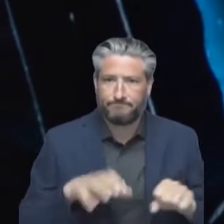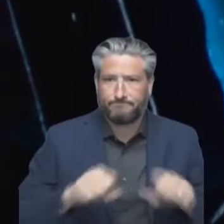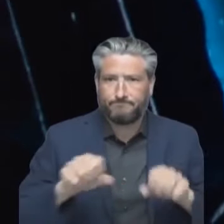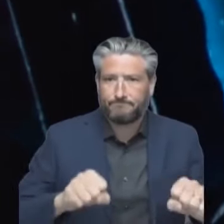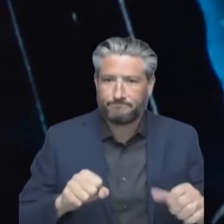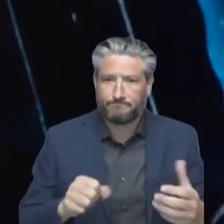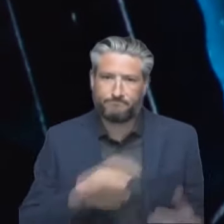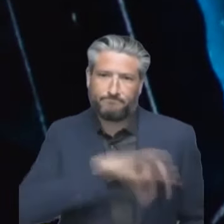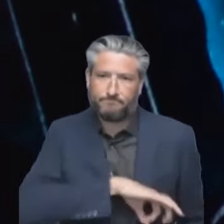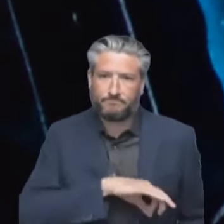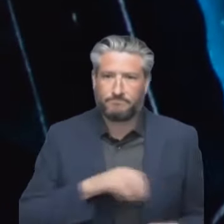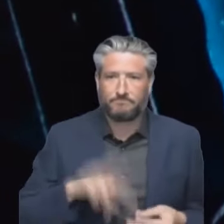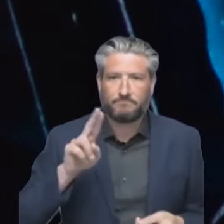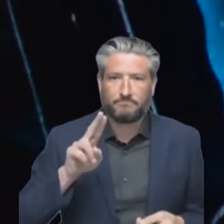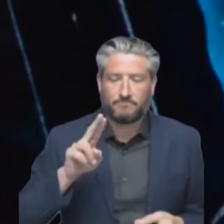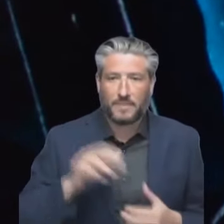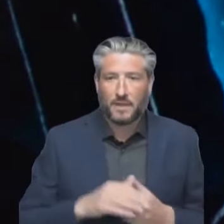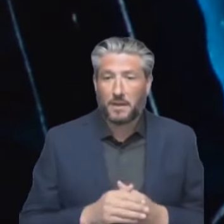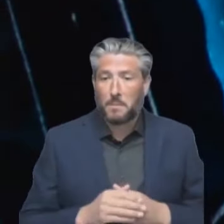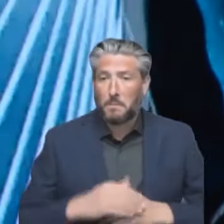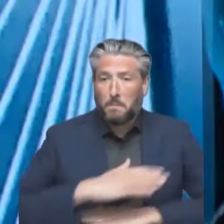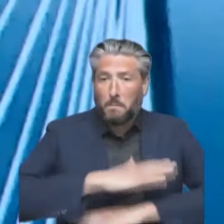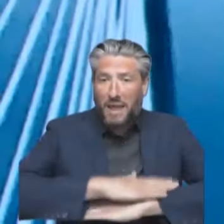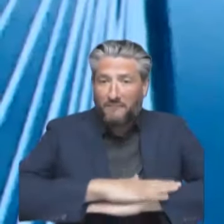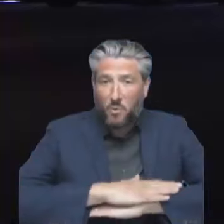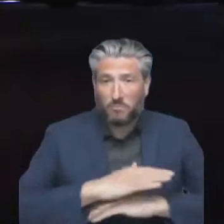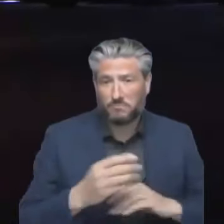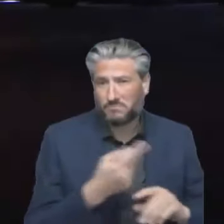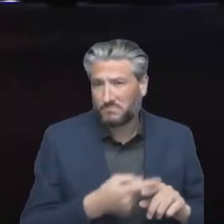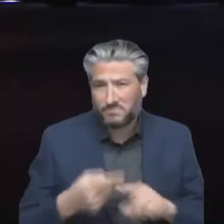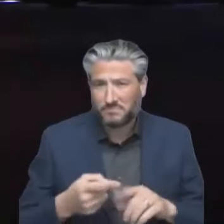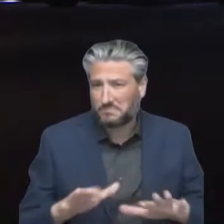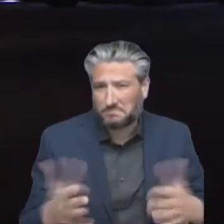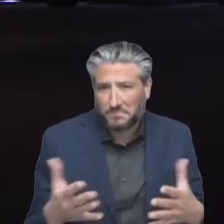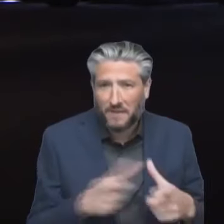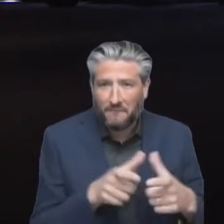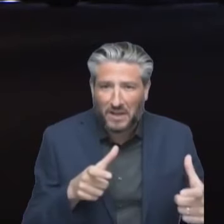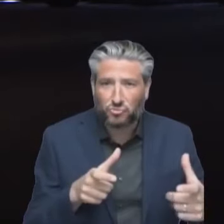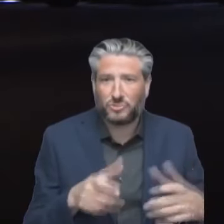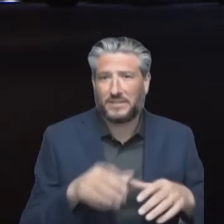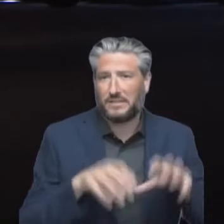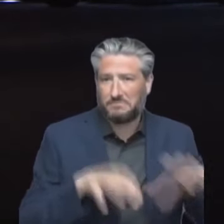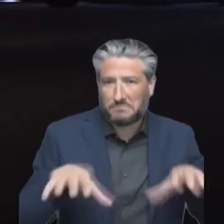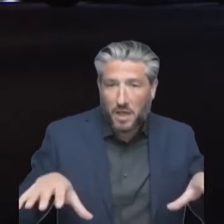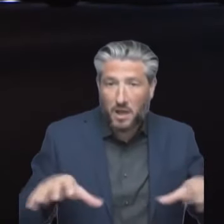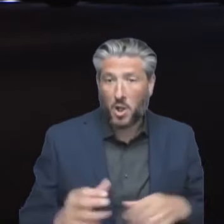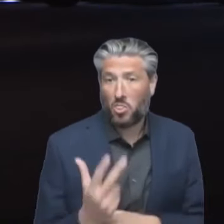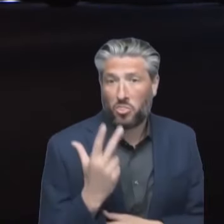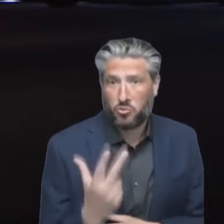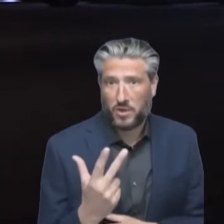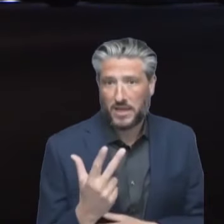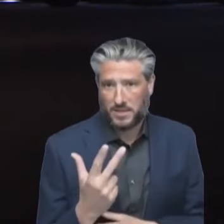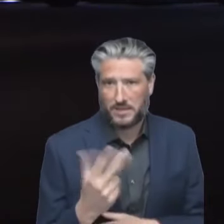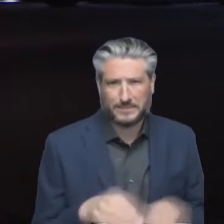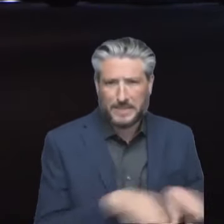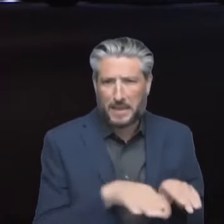us to confirm the objective of 80% of vehicles built on three common platforms by 2025. We still